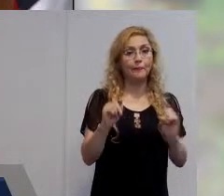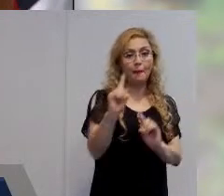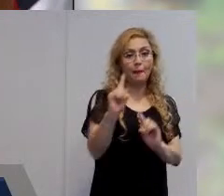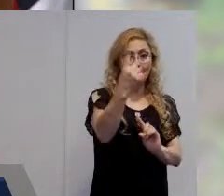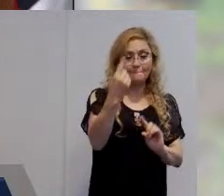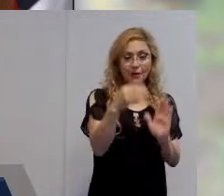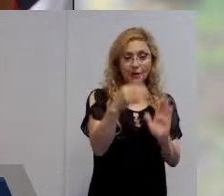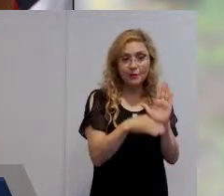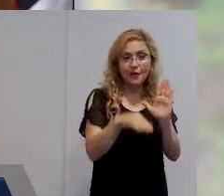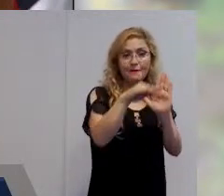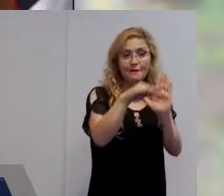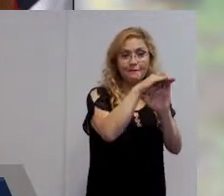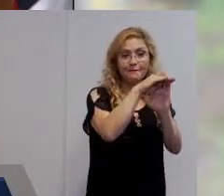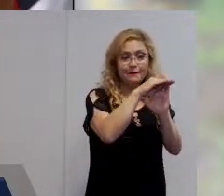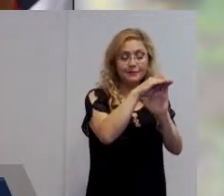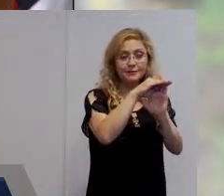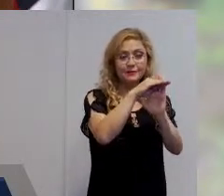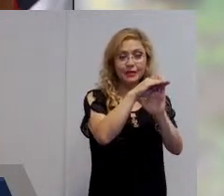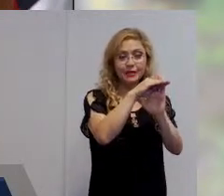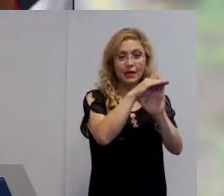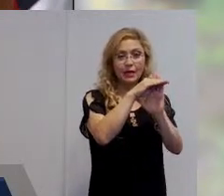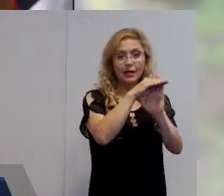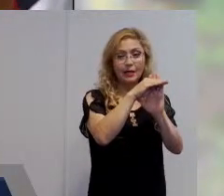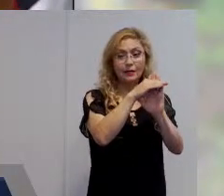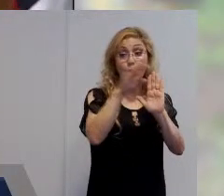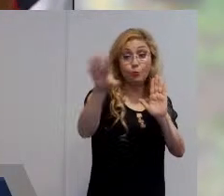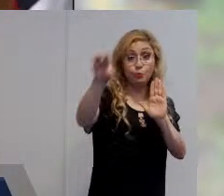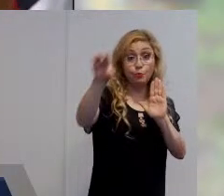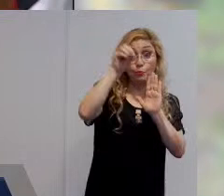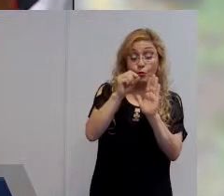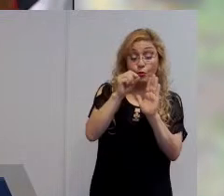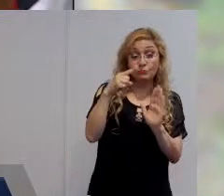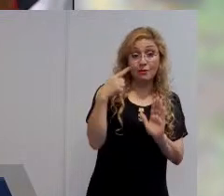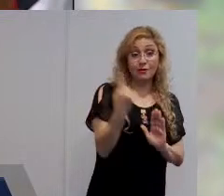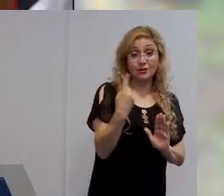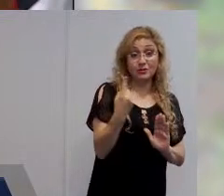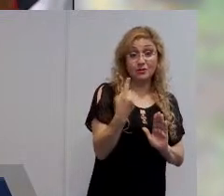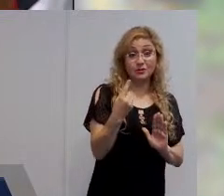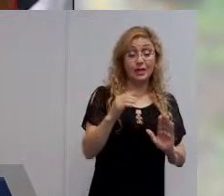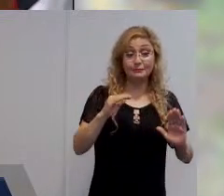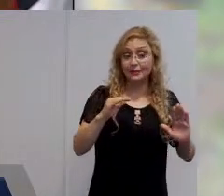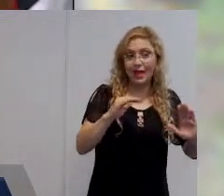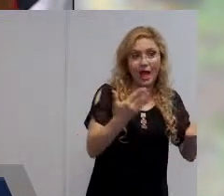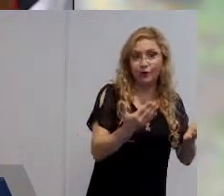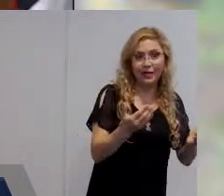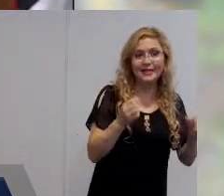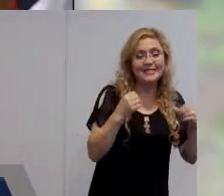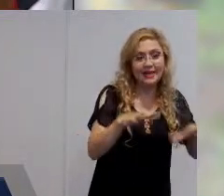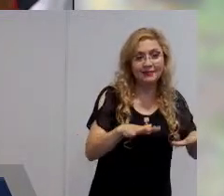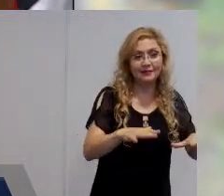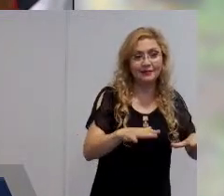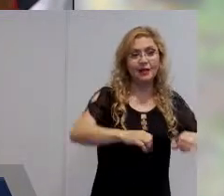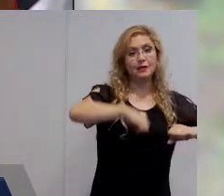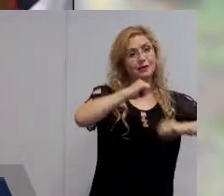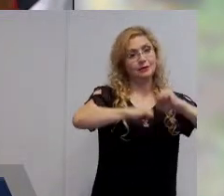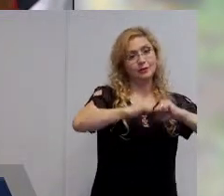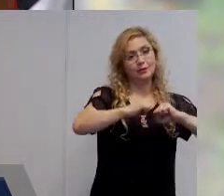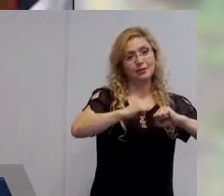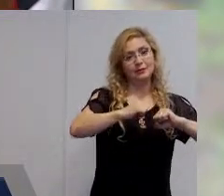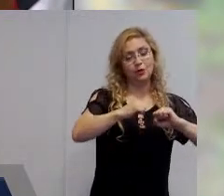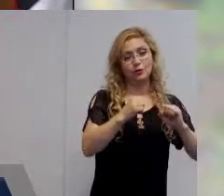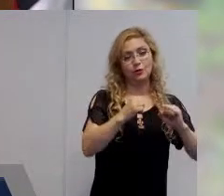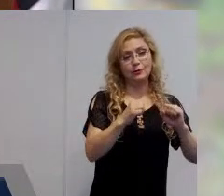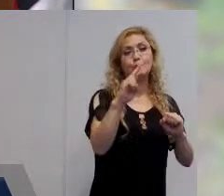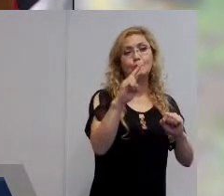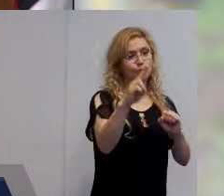in the first phase with the brother Evo, it was nationalization. And now with our brother Lucho,